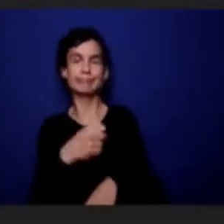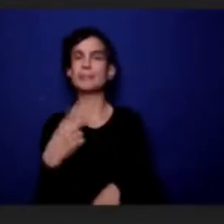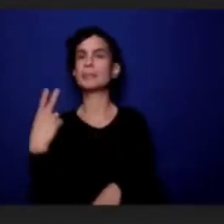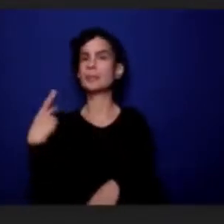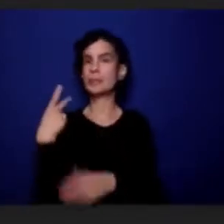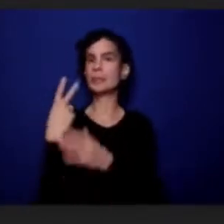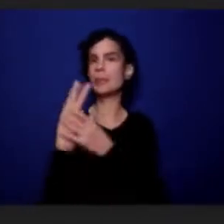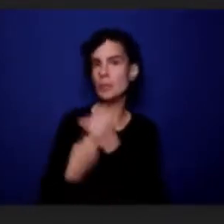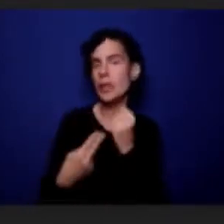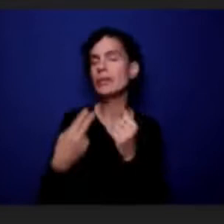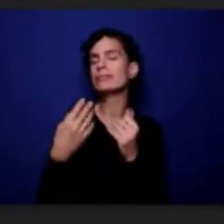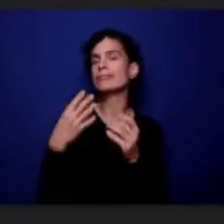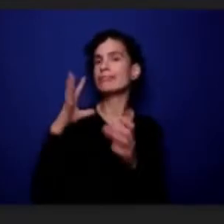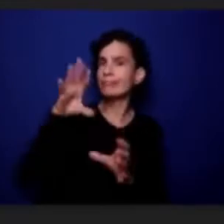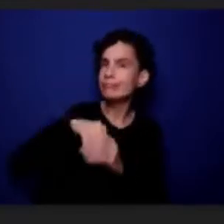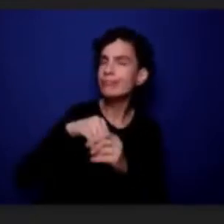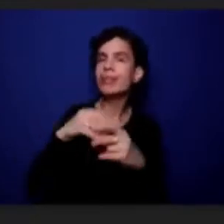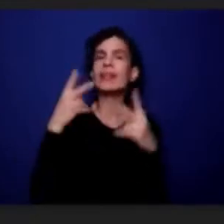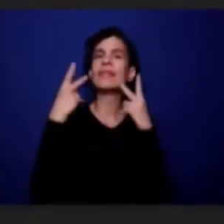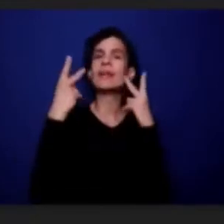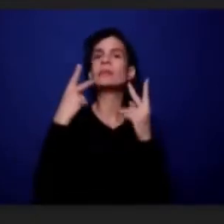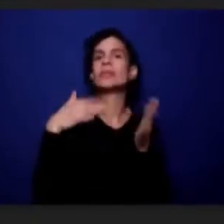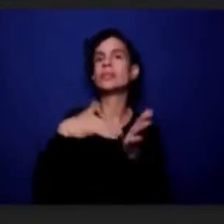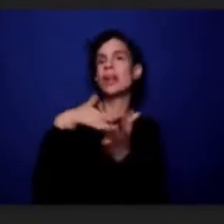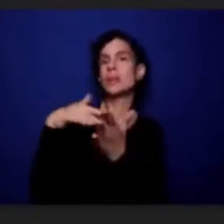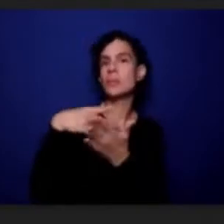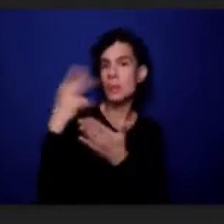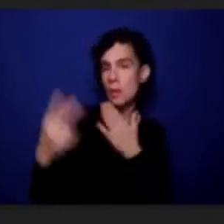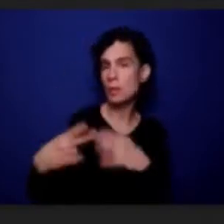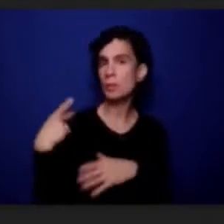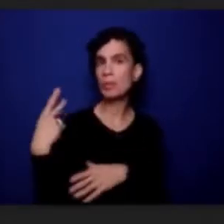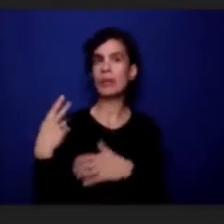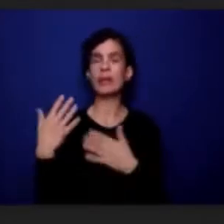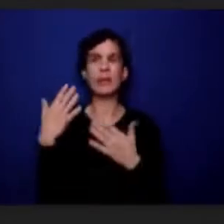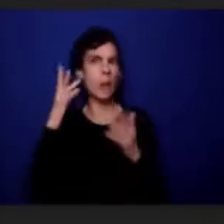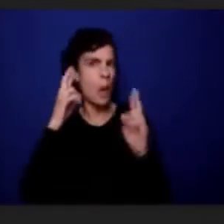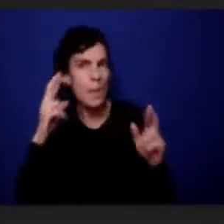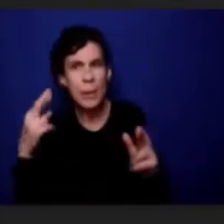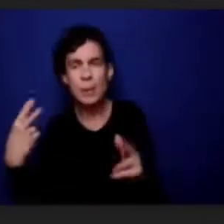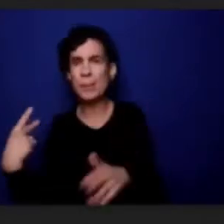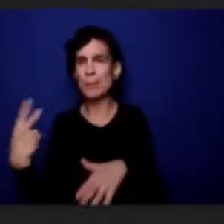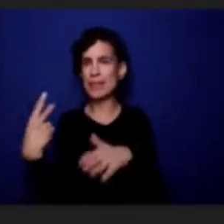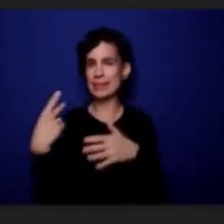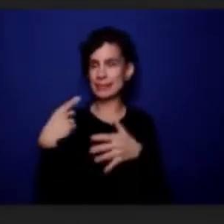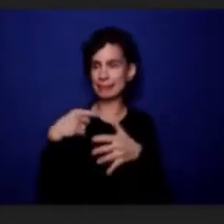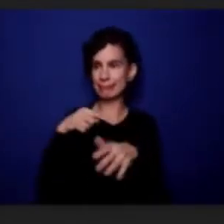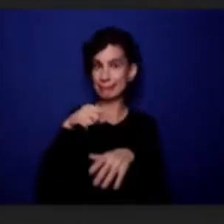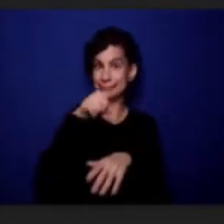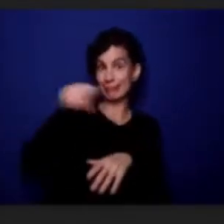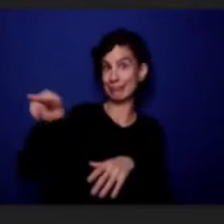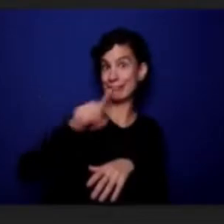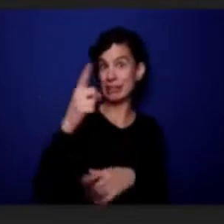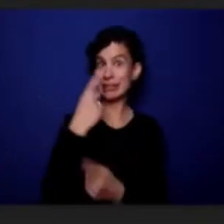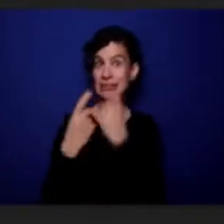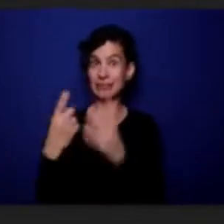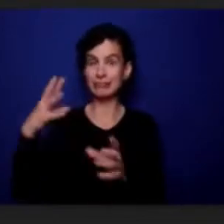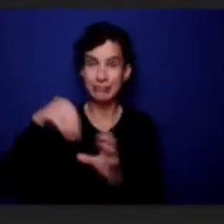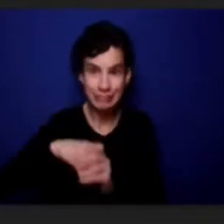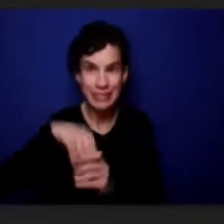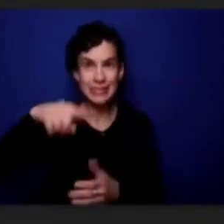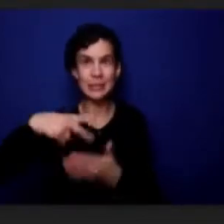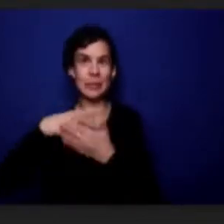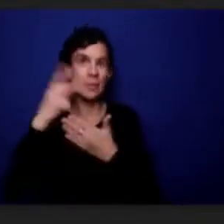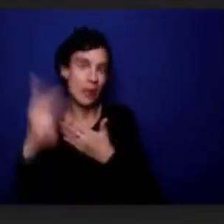because your MA program is an art history program, am I correct? And then Maureen and I are both in a visual studies program. So